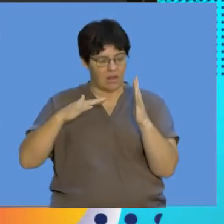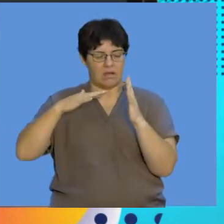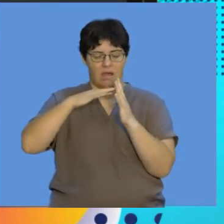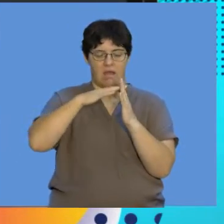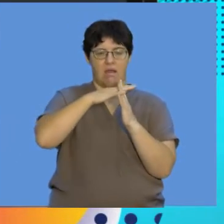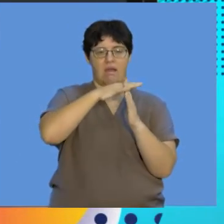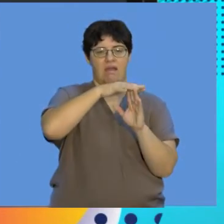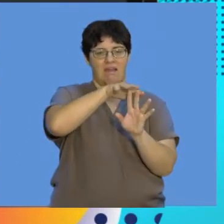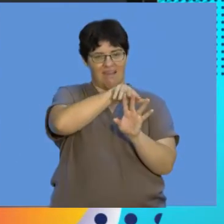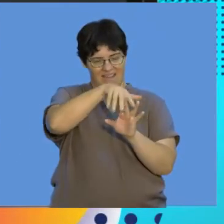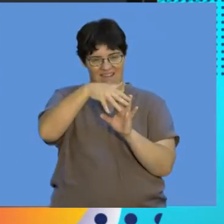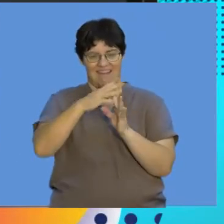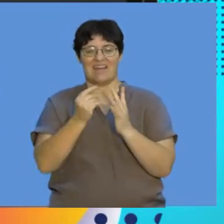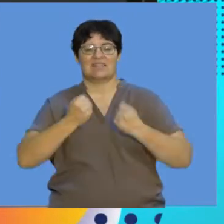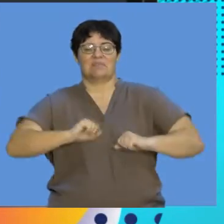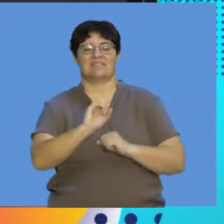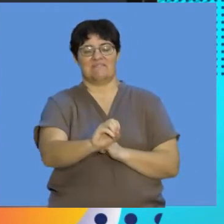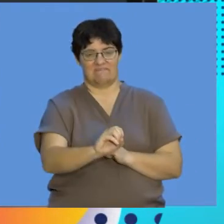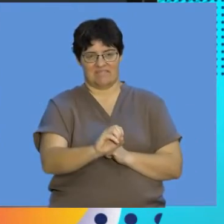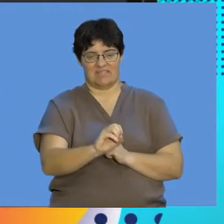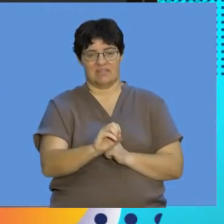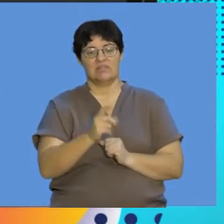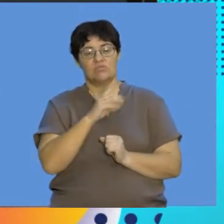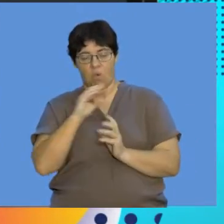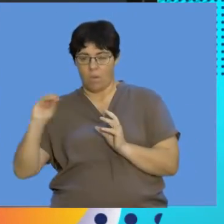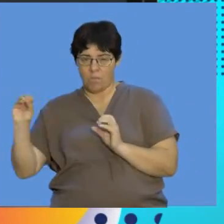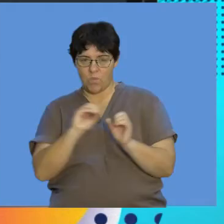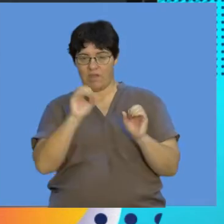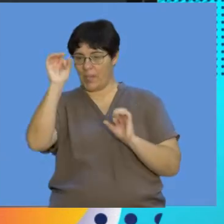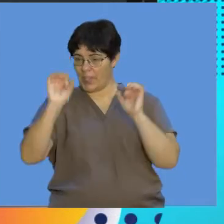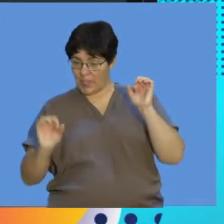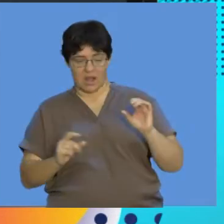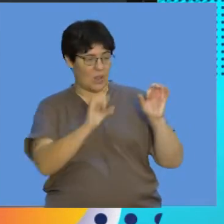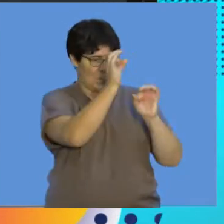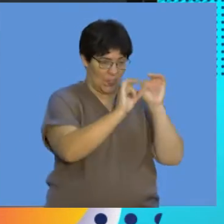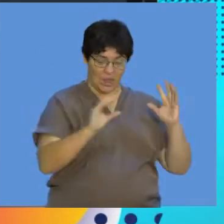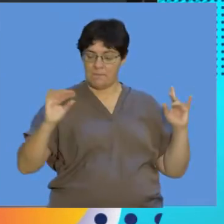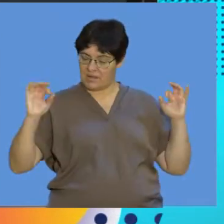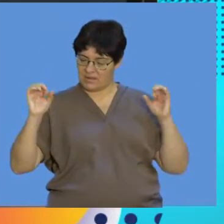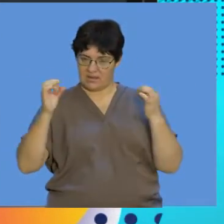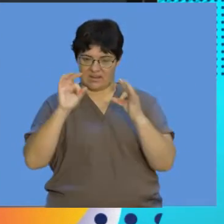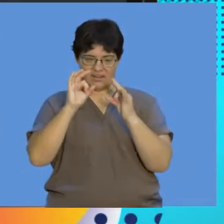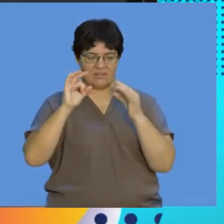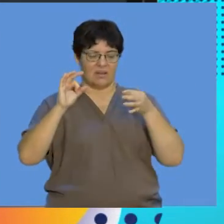But remember, for these particles to move from a region of high concentration to a region of low concentration, there must